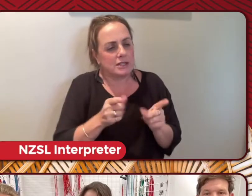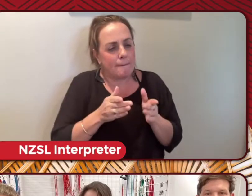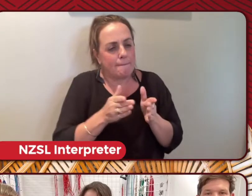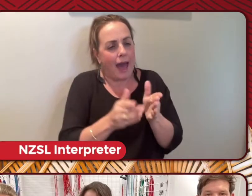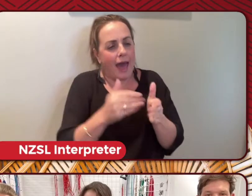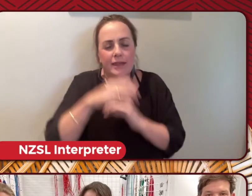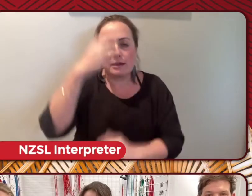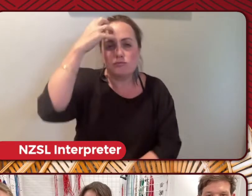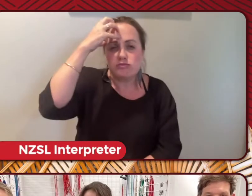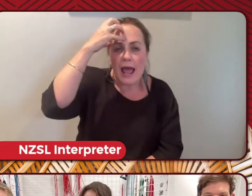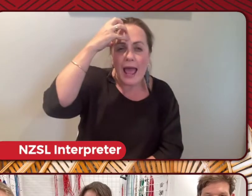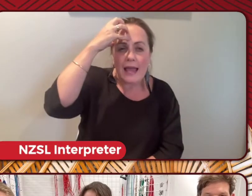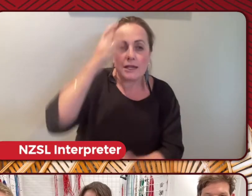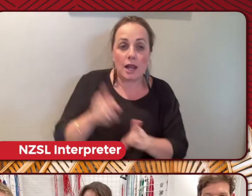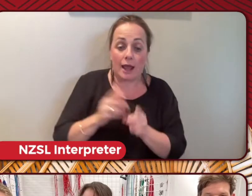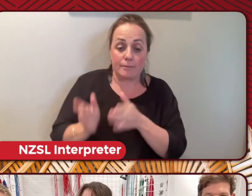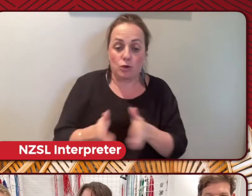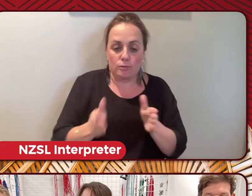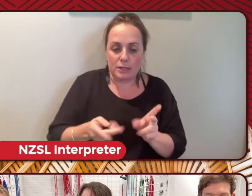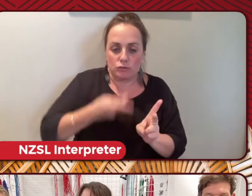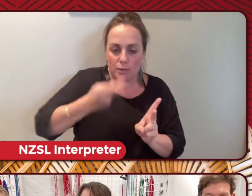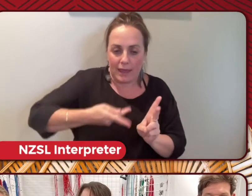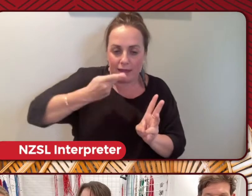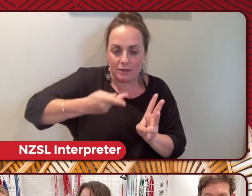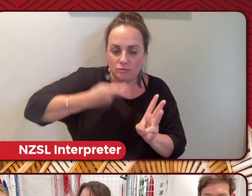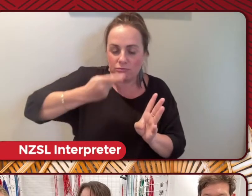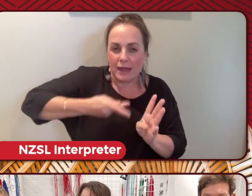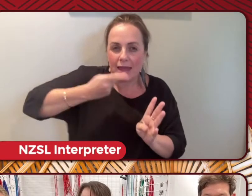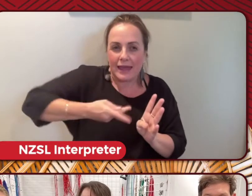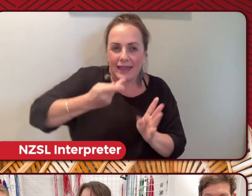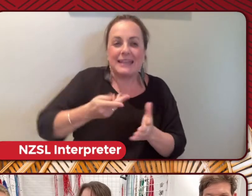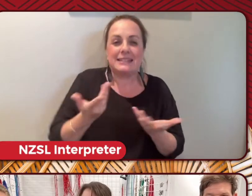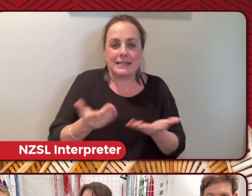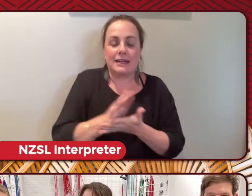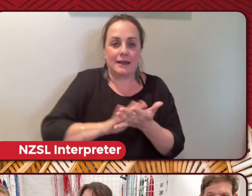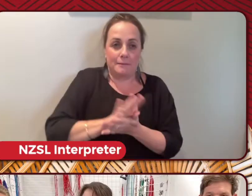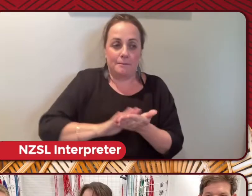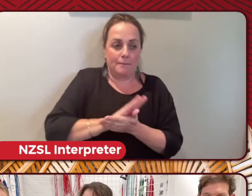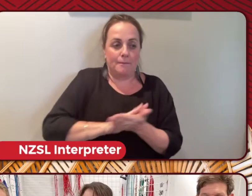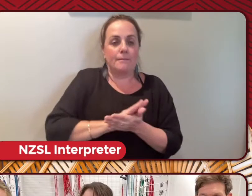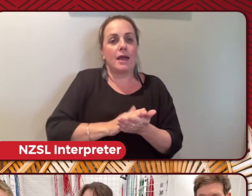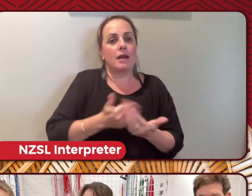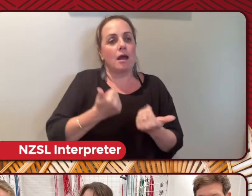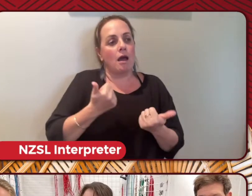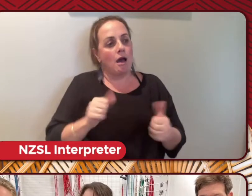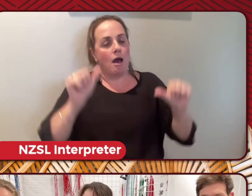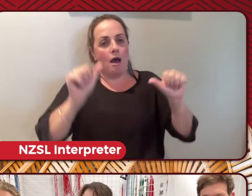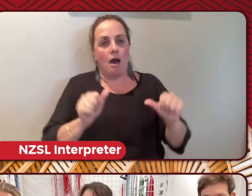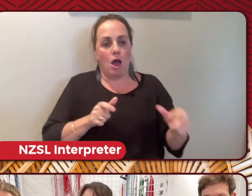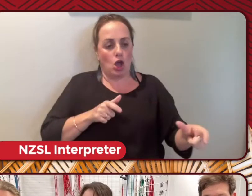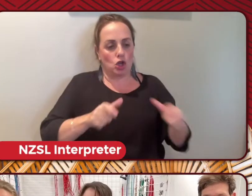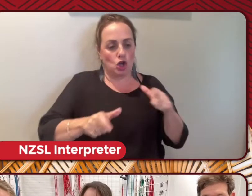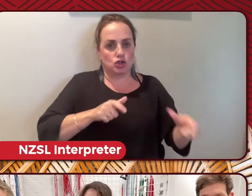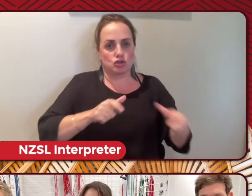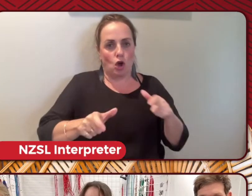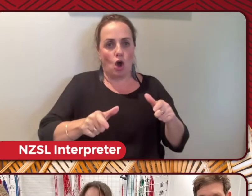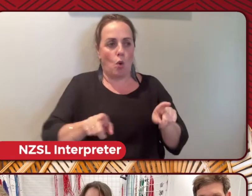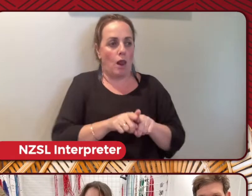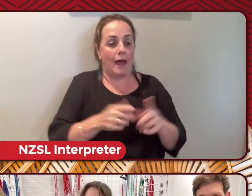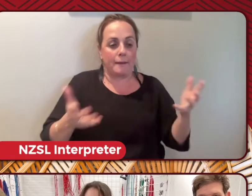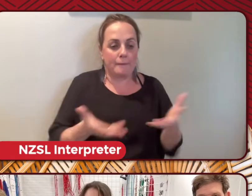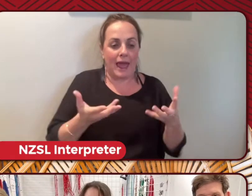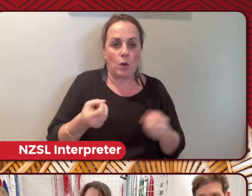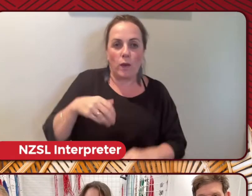that repetition of movement and that novel movement and that exhilaration of, that locus of control that they can play with their toy,